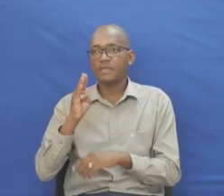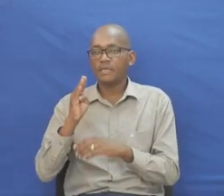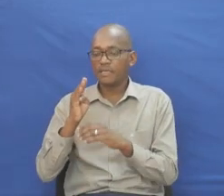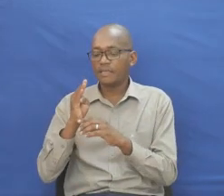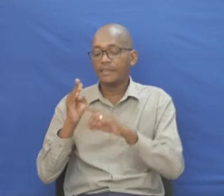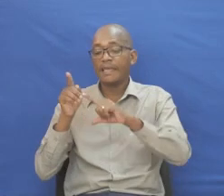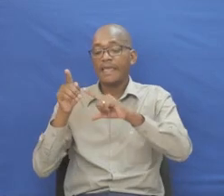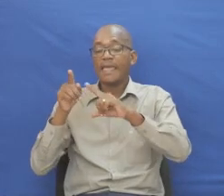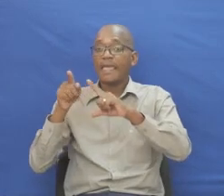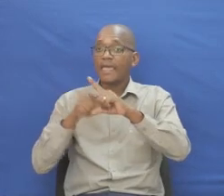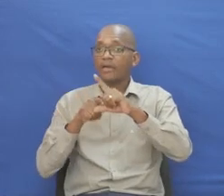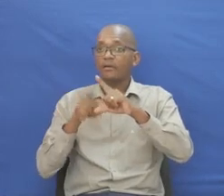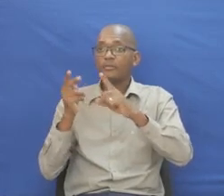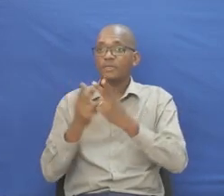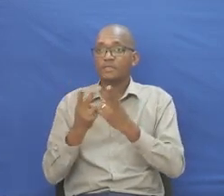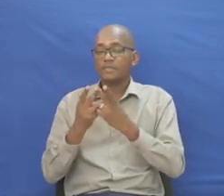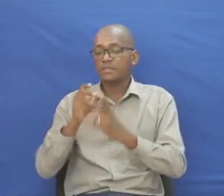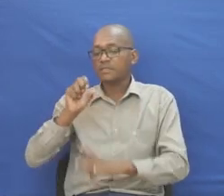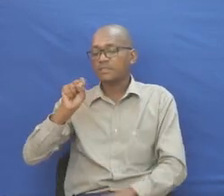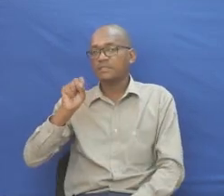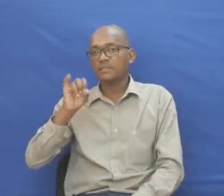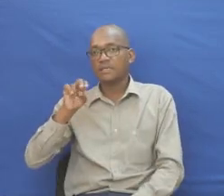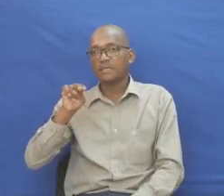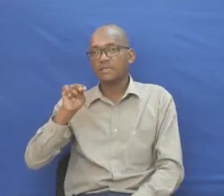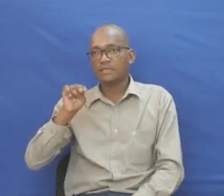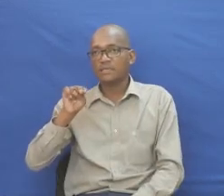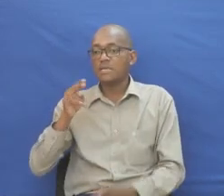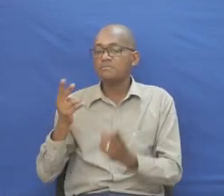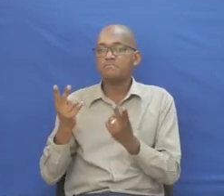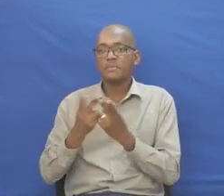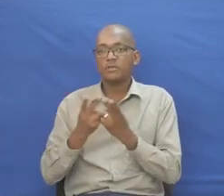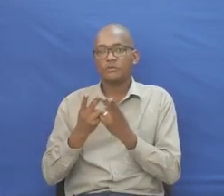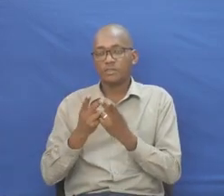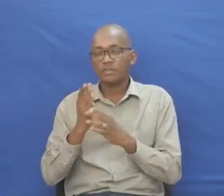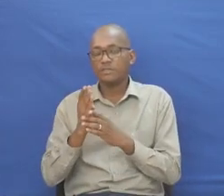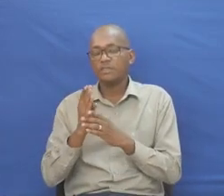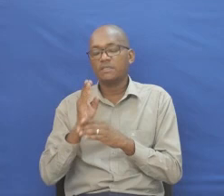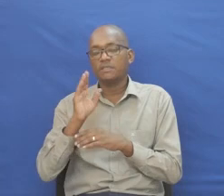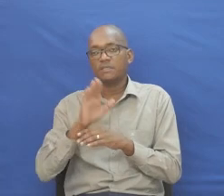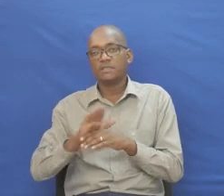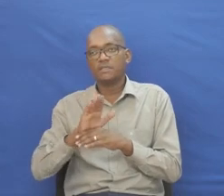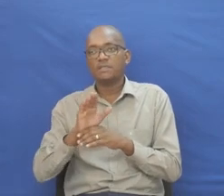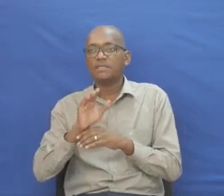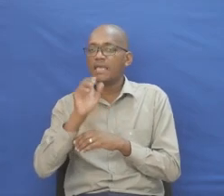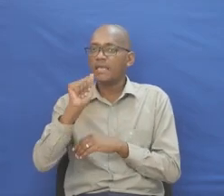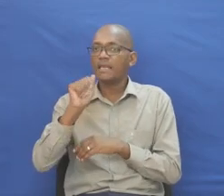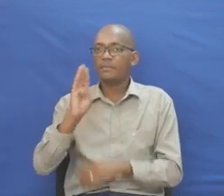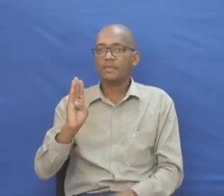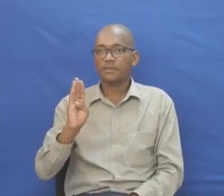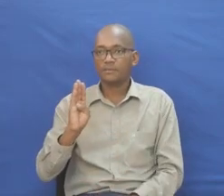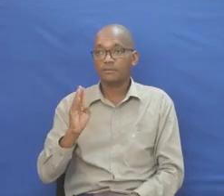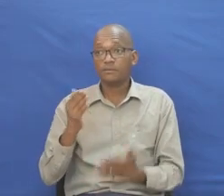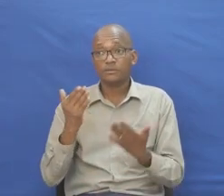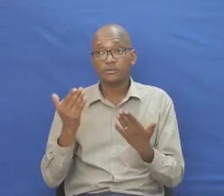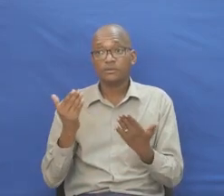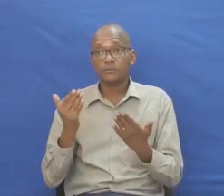B and the angle which is between the two sides A and D, and B, sine of the angle which is between the two sides A and B. So